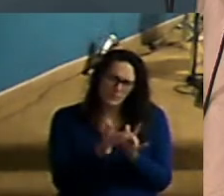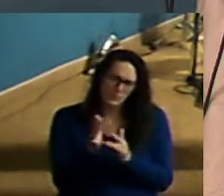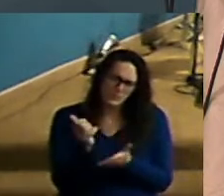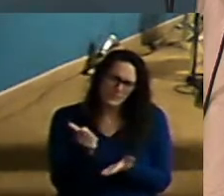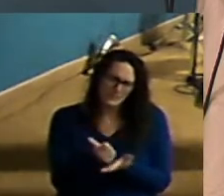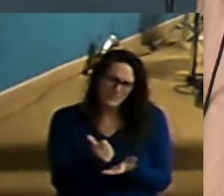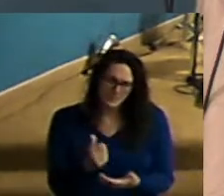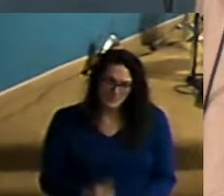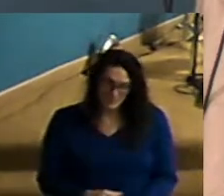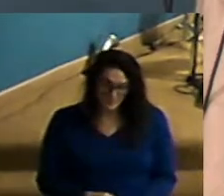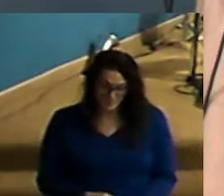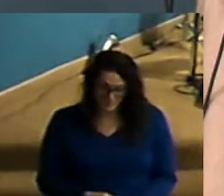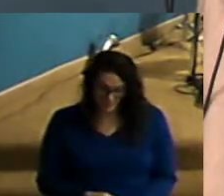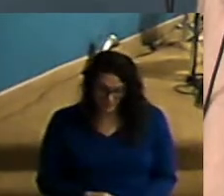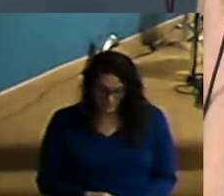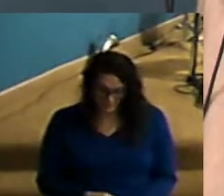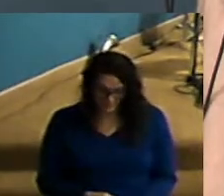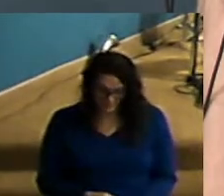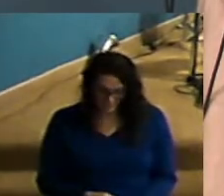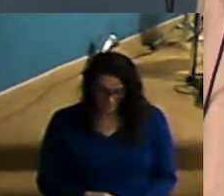Amen.